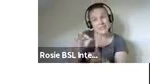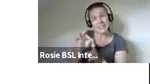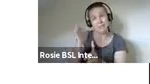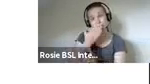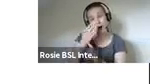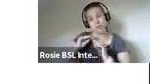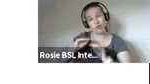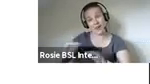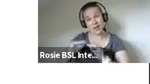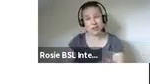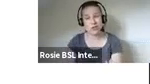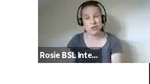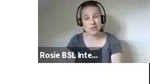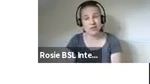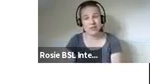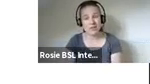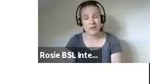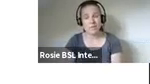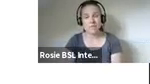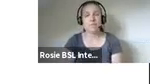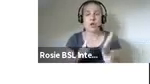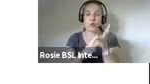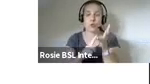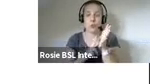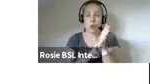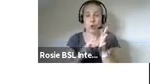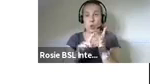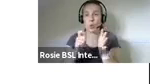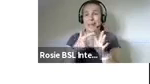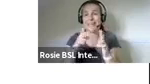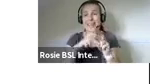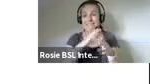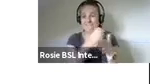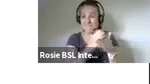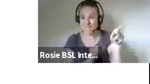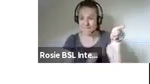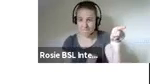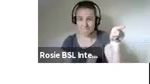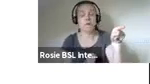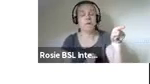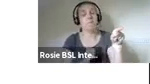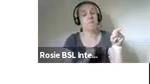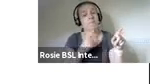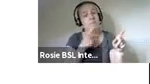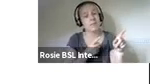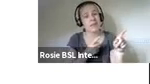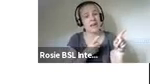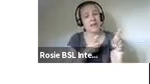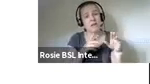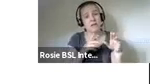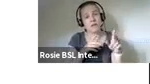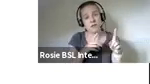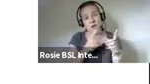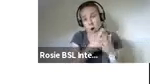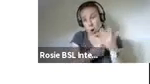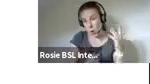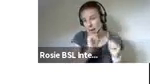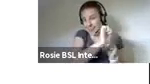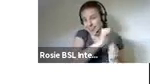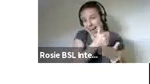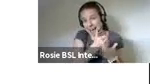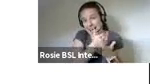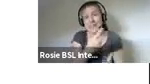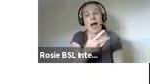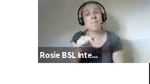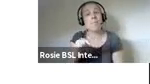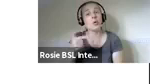So UNICEF, which is primary mandate is children, only invests 88.7% of their aid